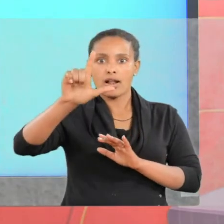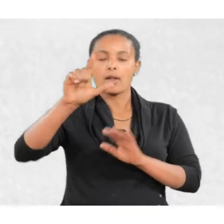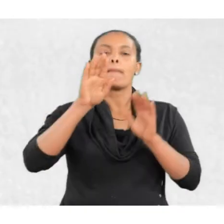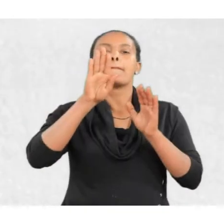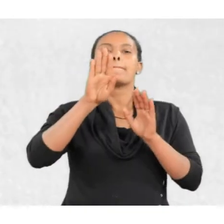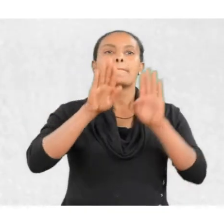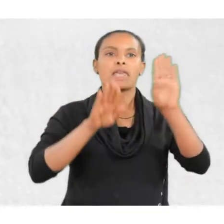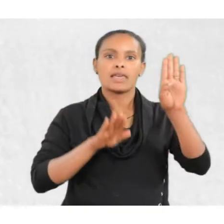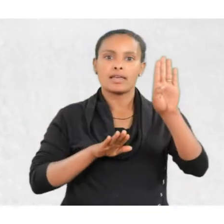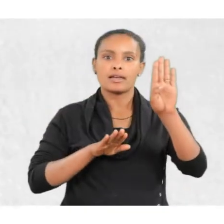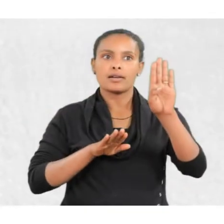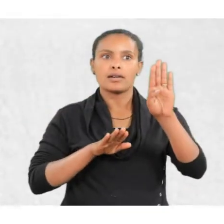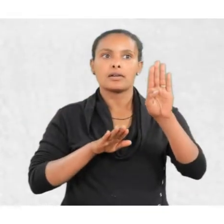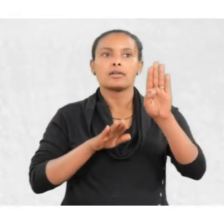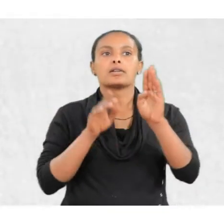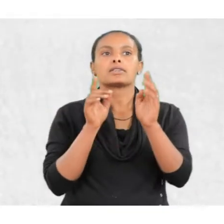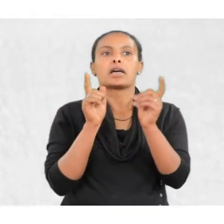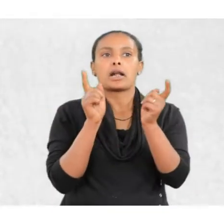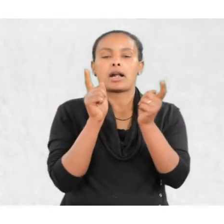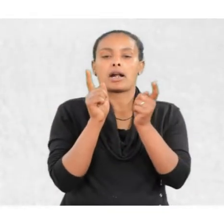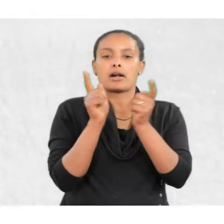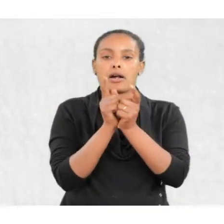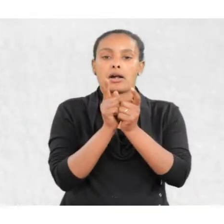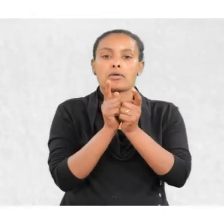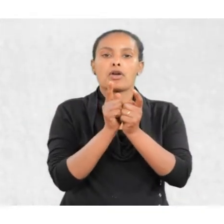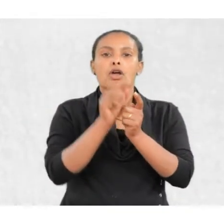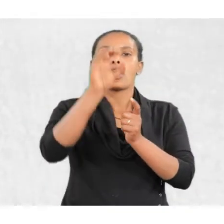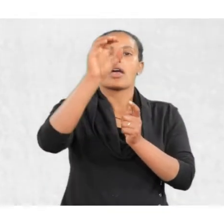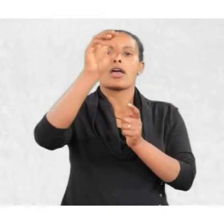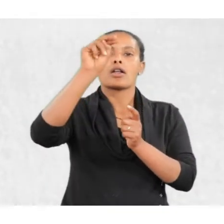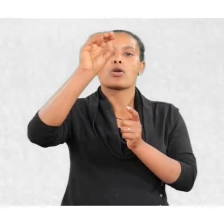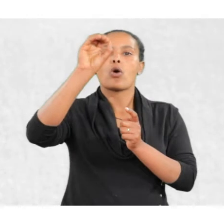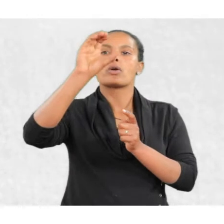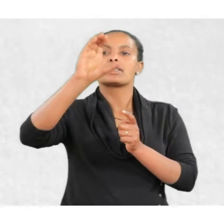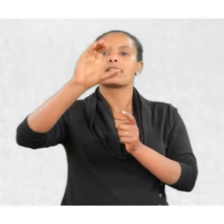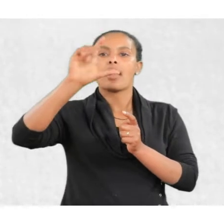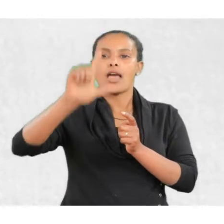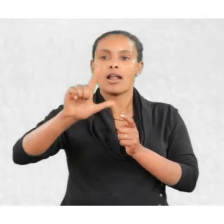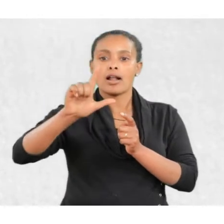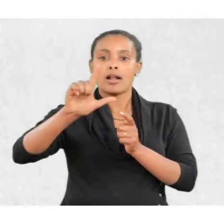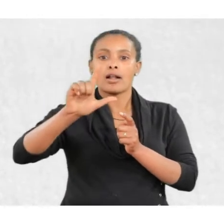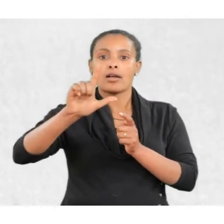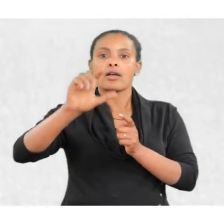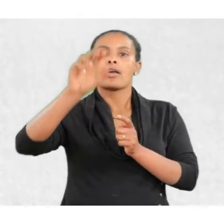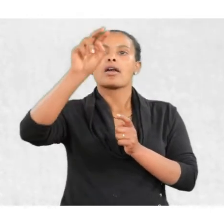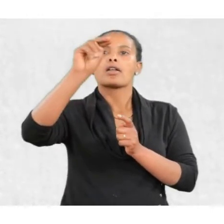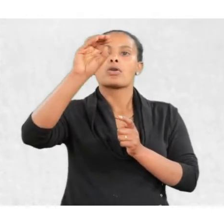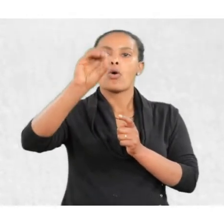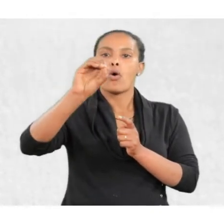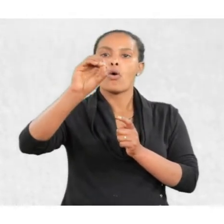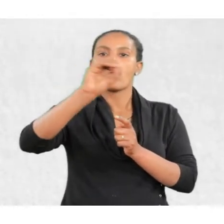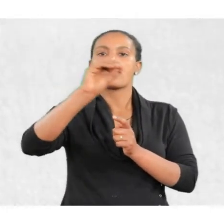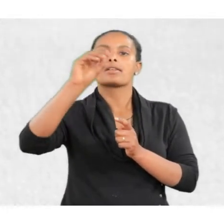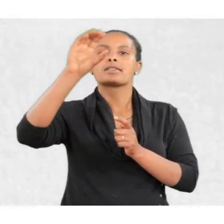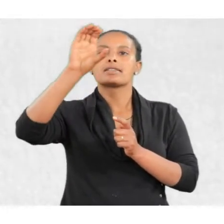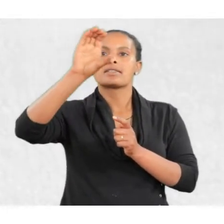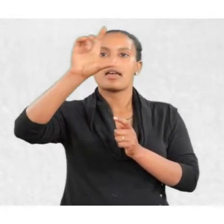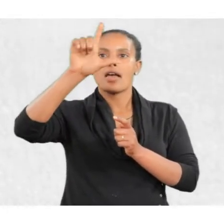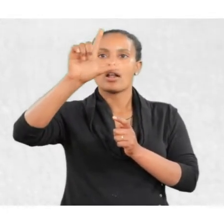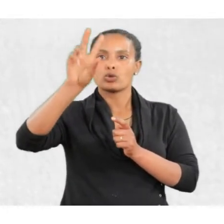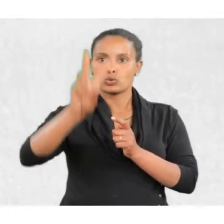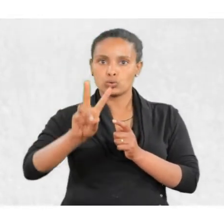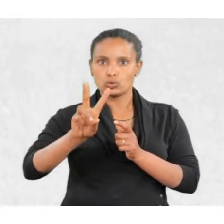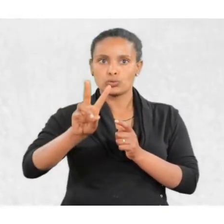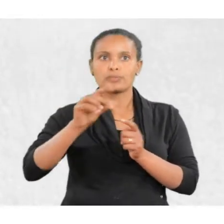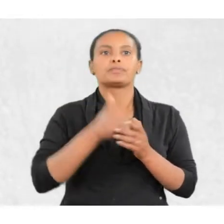B relates the rate of reaction of NOCl with the rate of reaction of NO and Cl2.